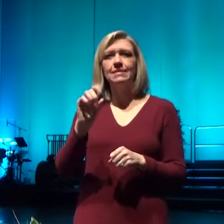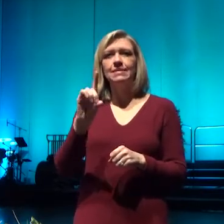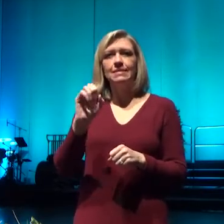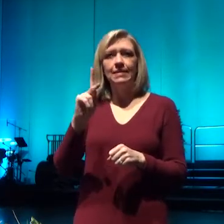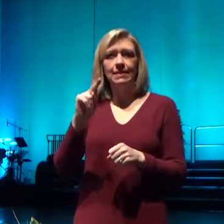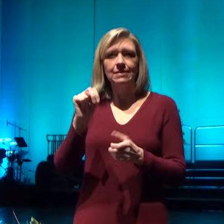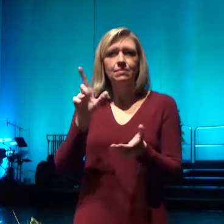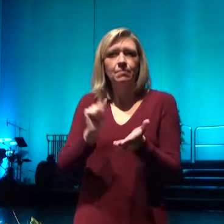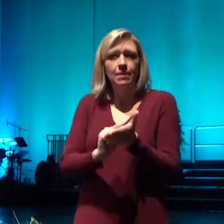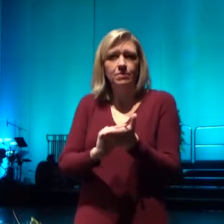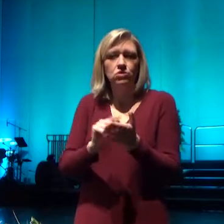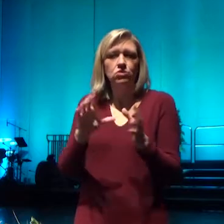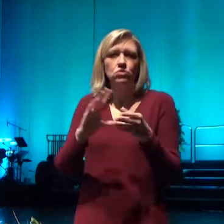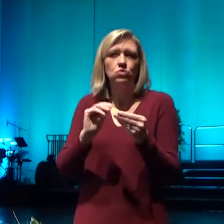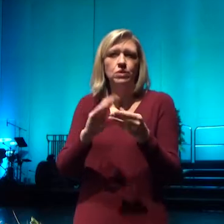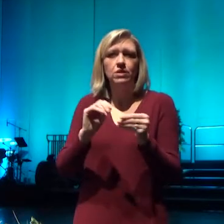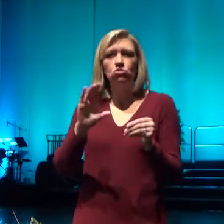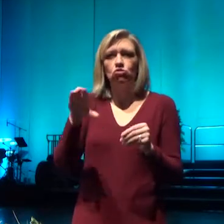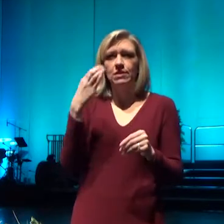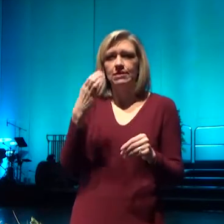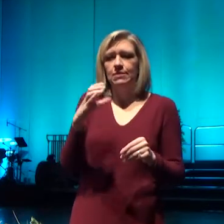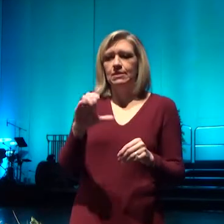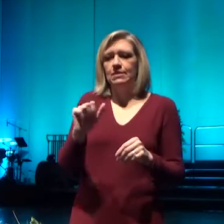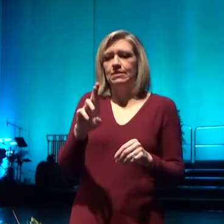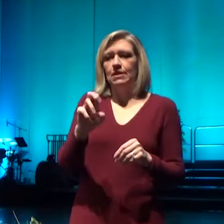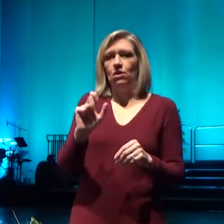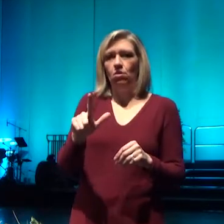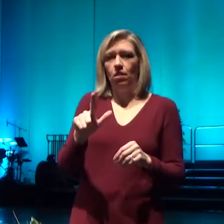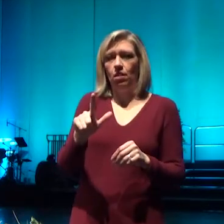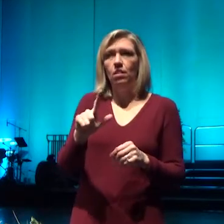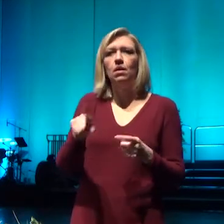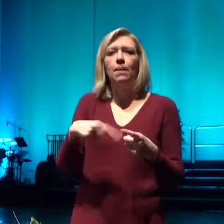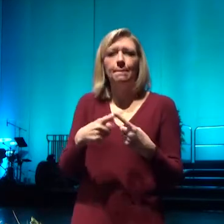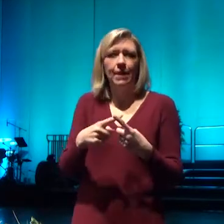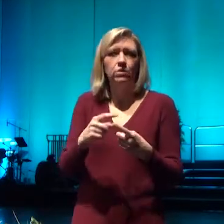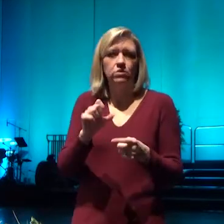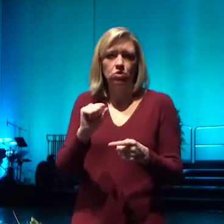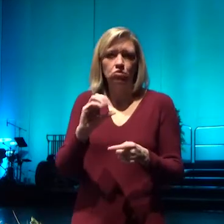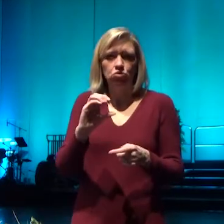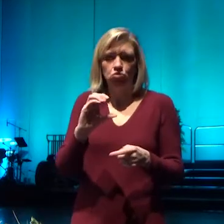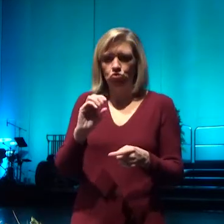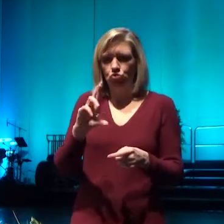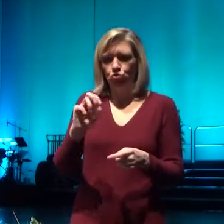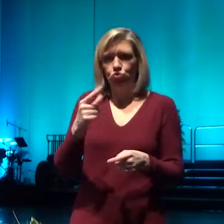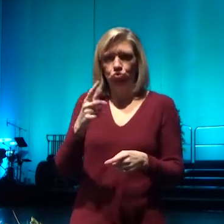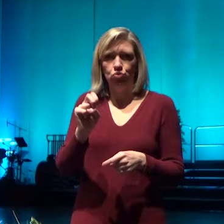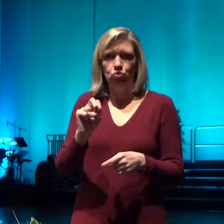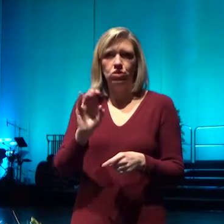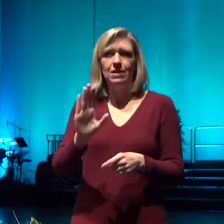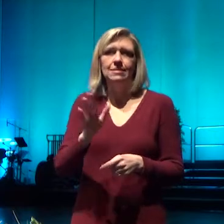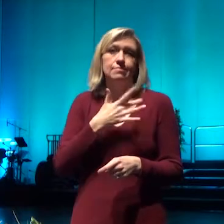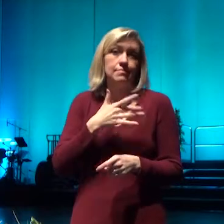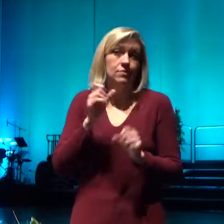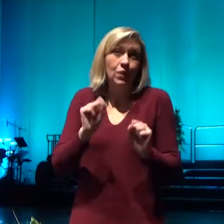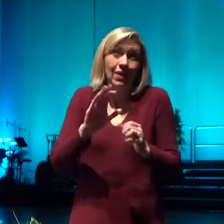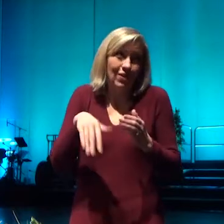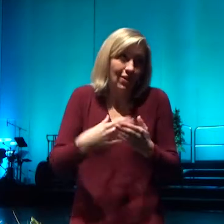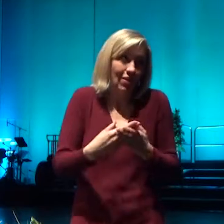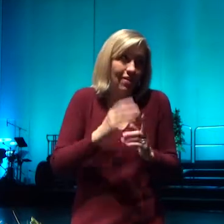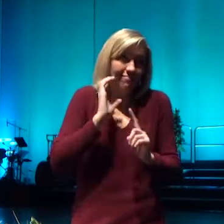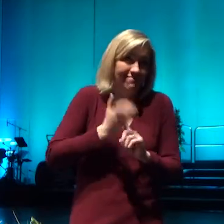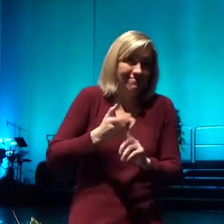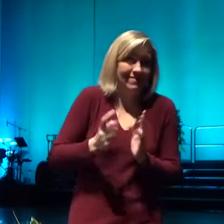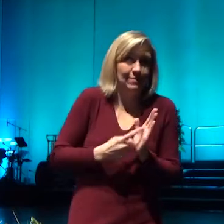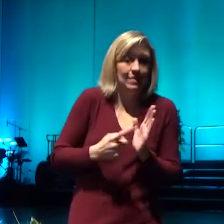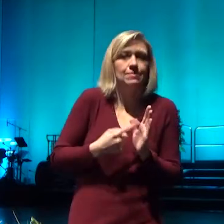A Christmas Carol. The Odyssey of Scrooge, something that we can all be sometimes, and how he's visited by three